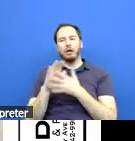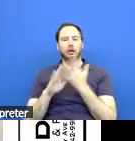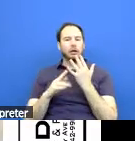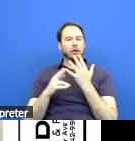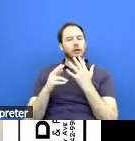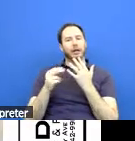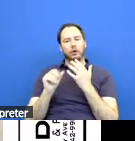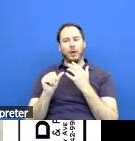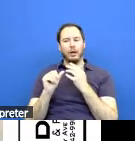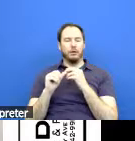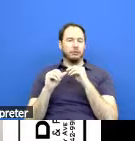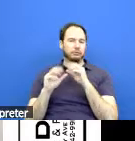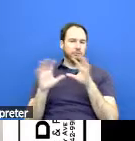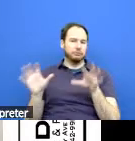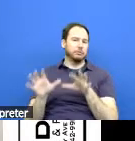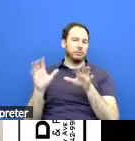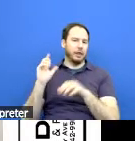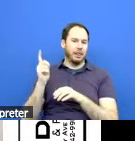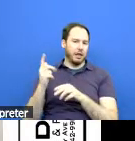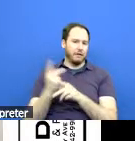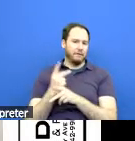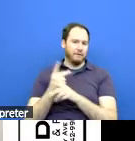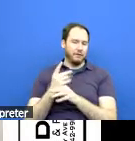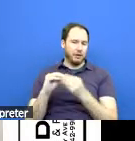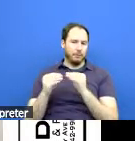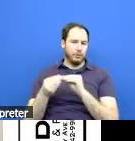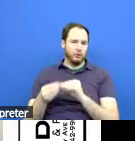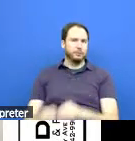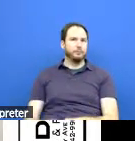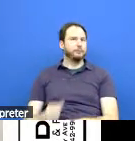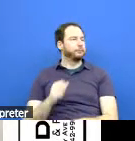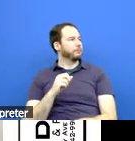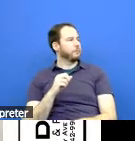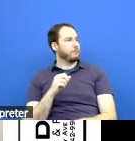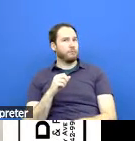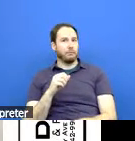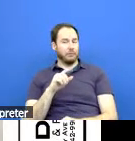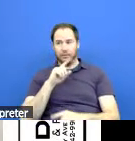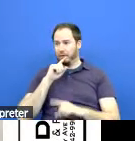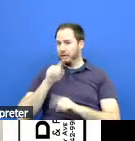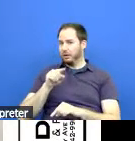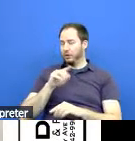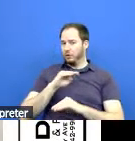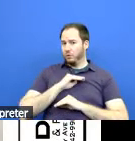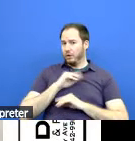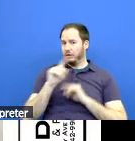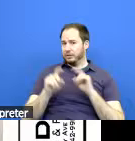HOA land. So. Does that answer all your questions?